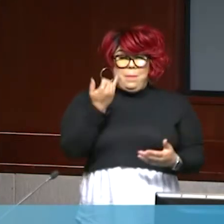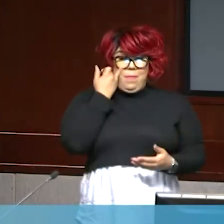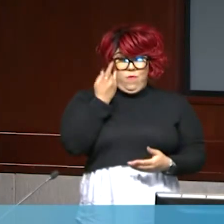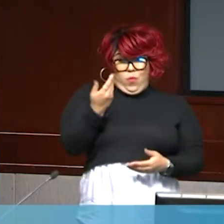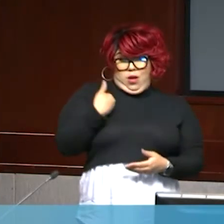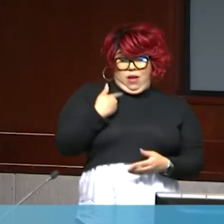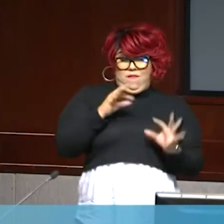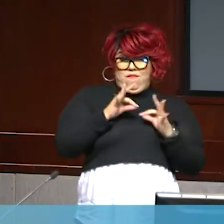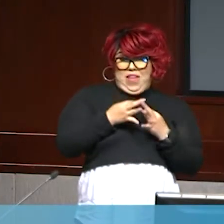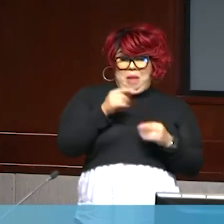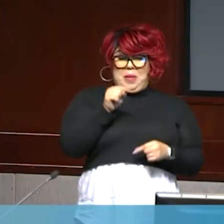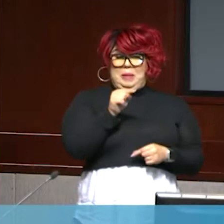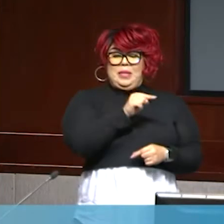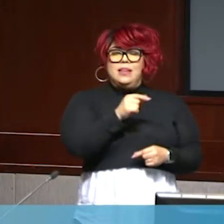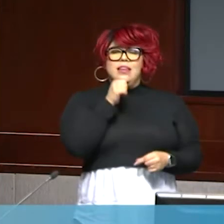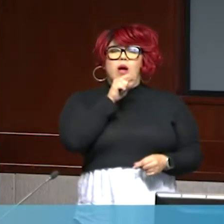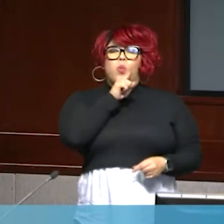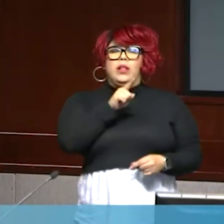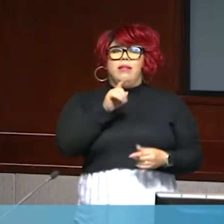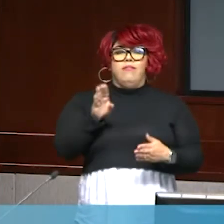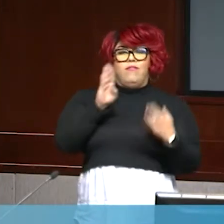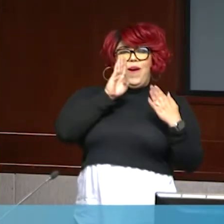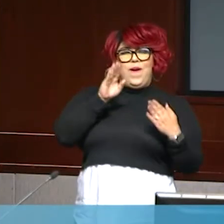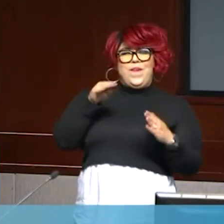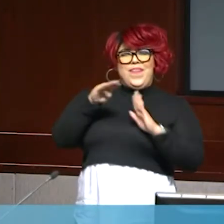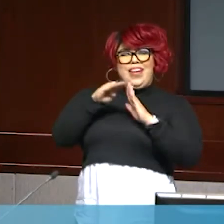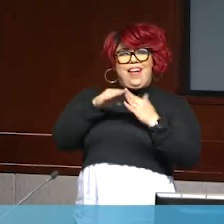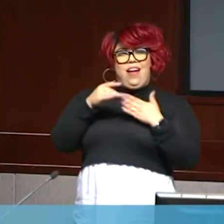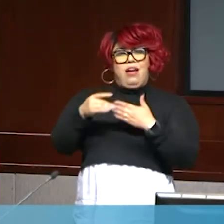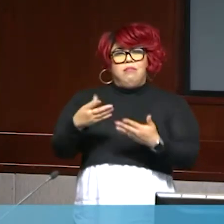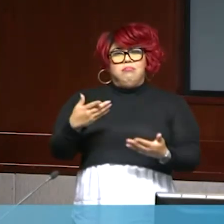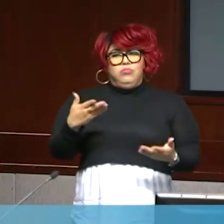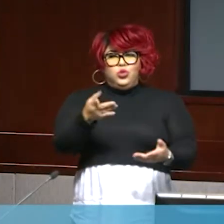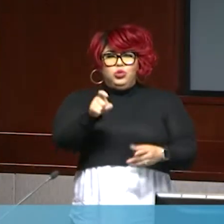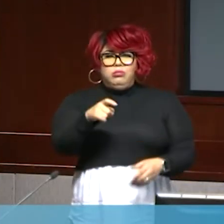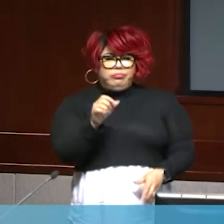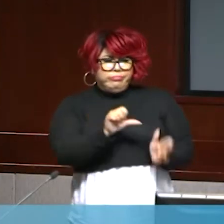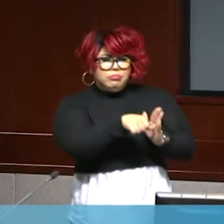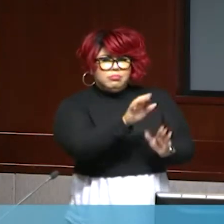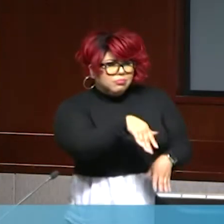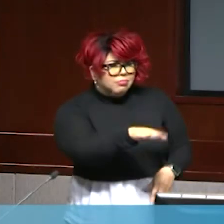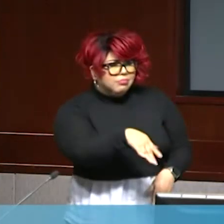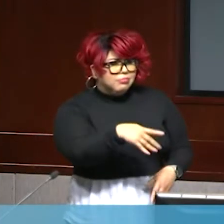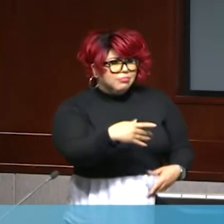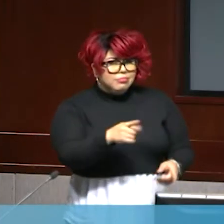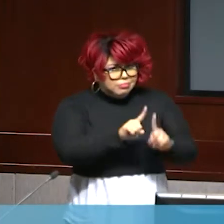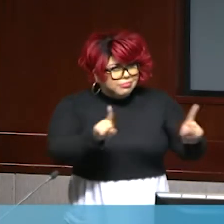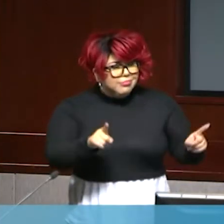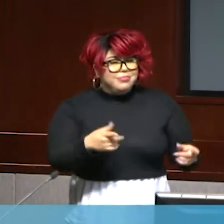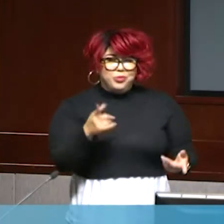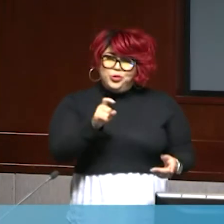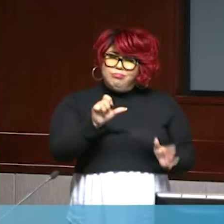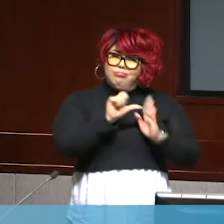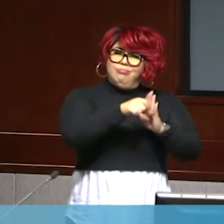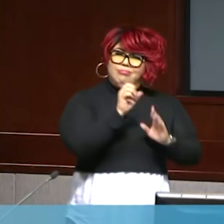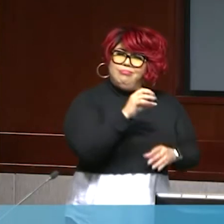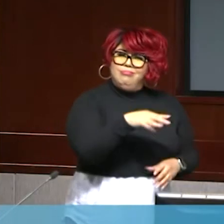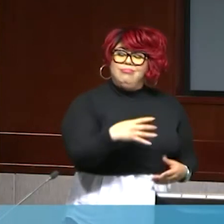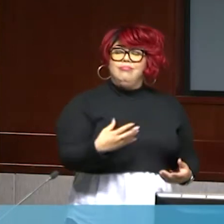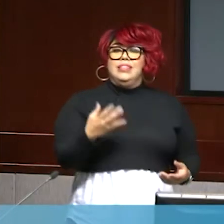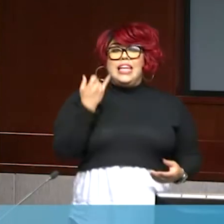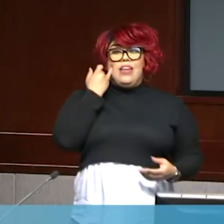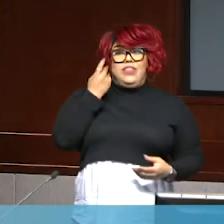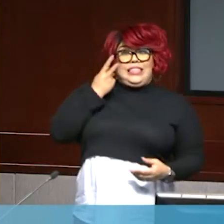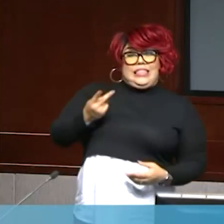those recommendations on social distancing, we'd ask that you help. Reemphasize the need for it. If you see employees at